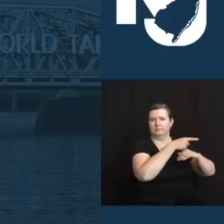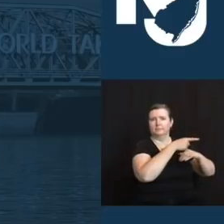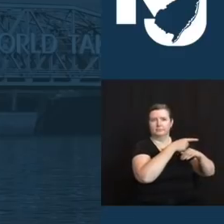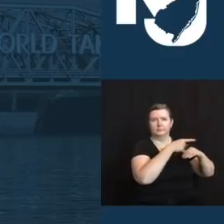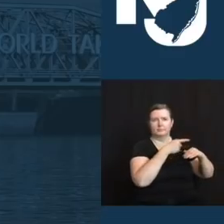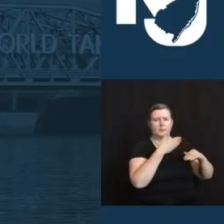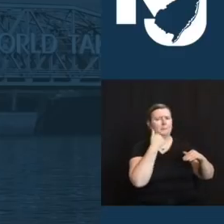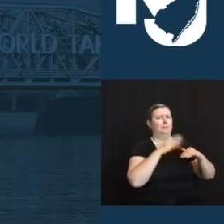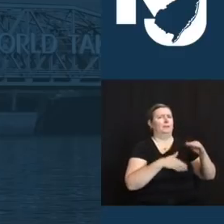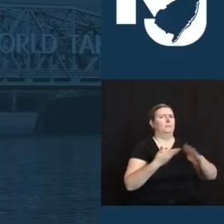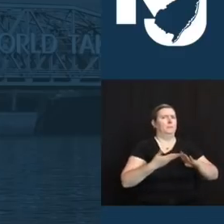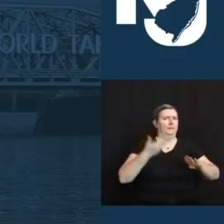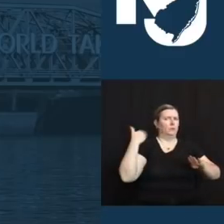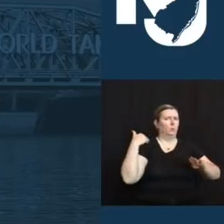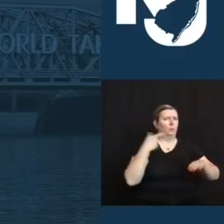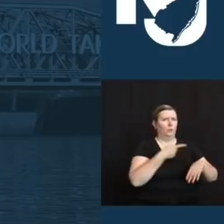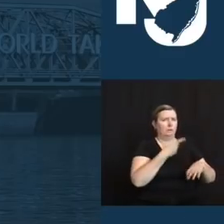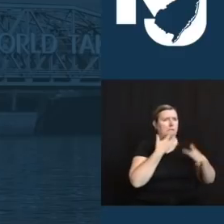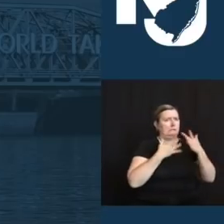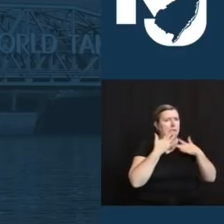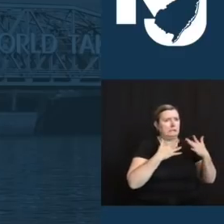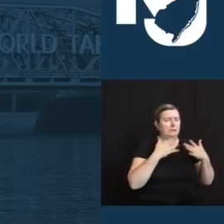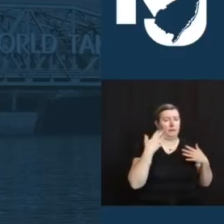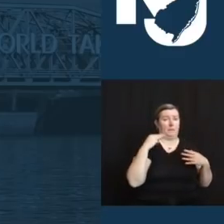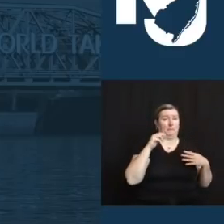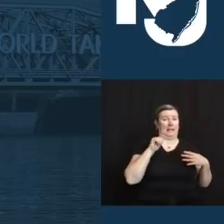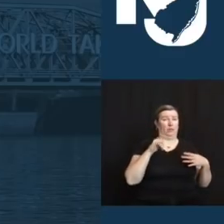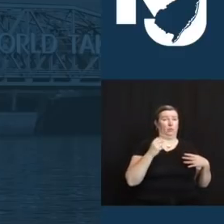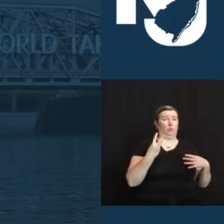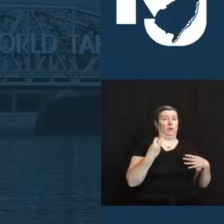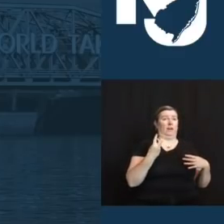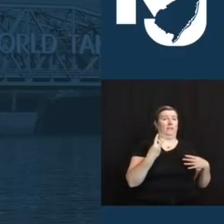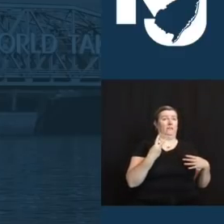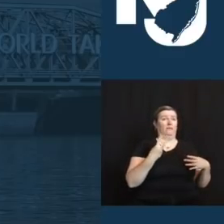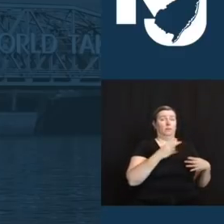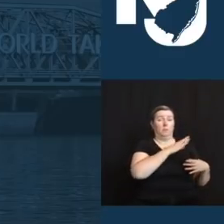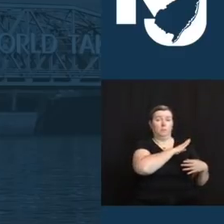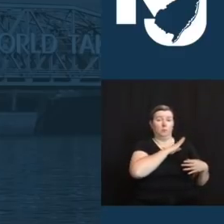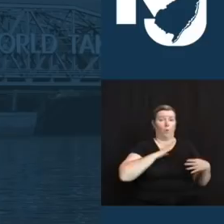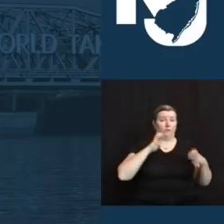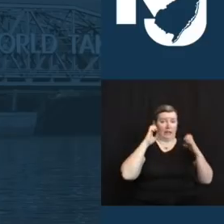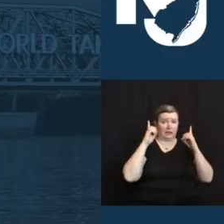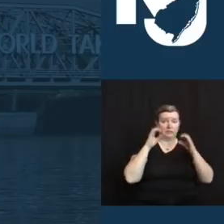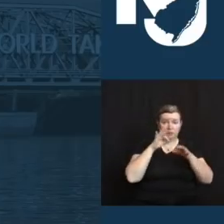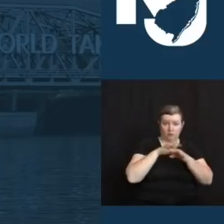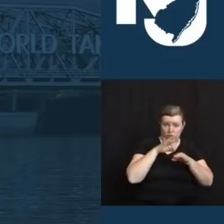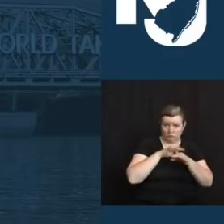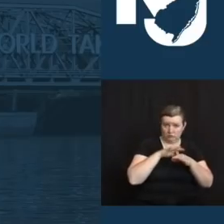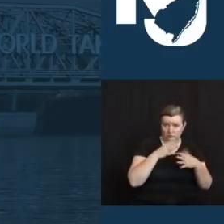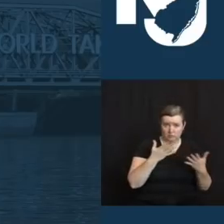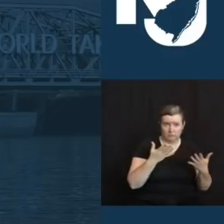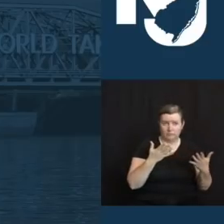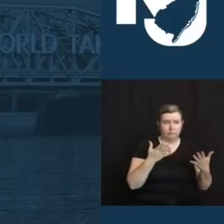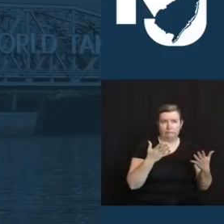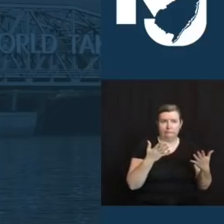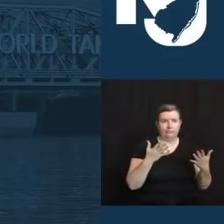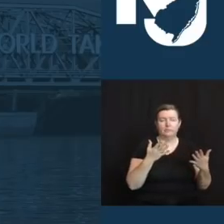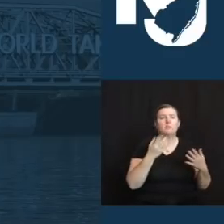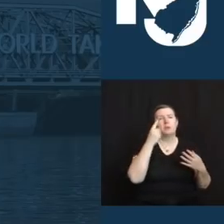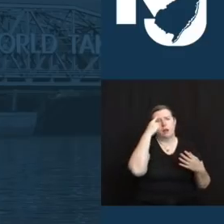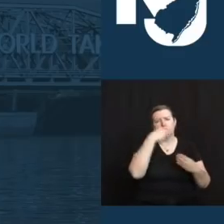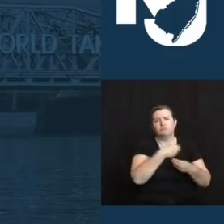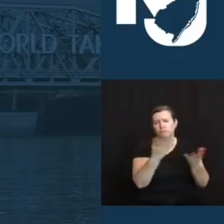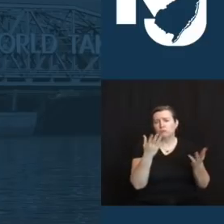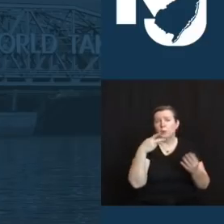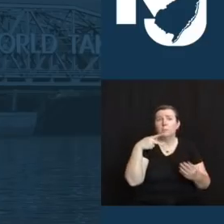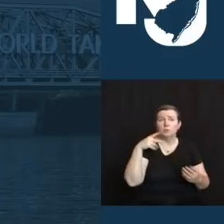12th local and boards of education elections. By the way, they're getting crushed in places like Florida, Oklahoma. He